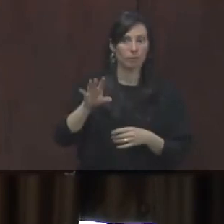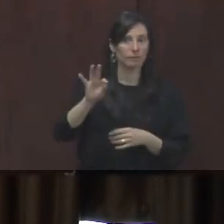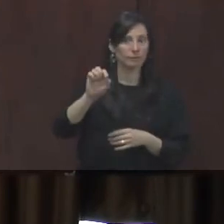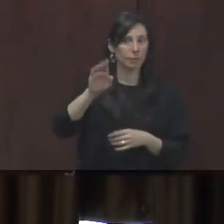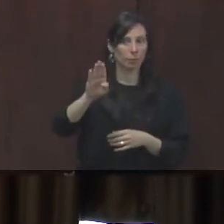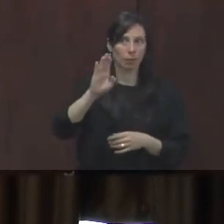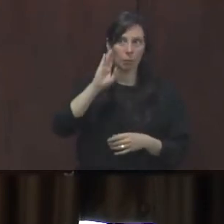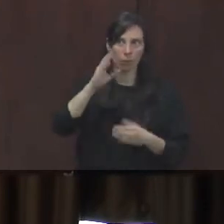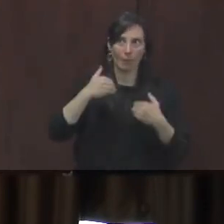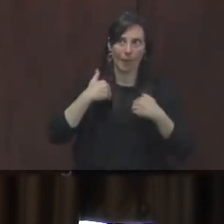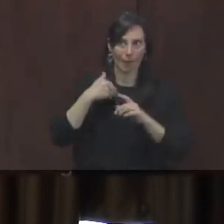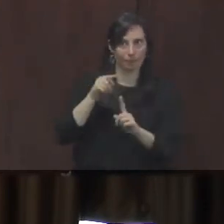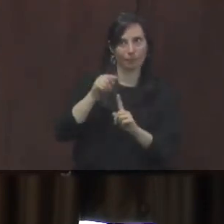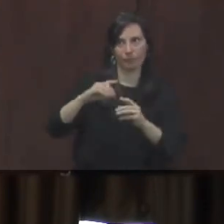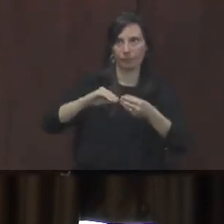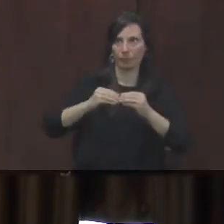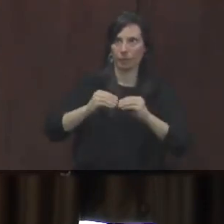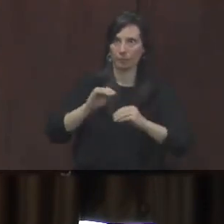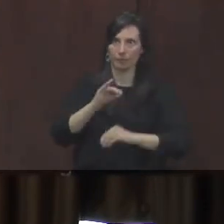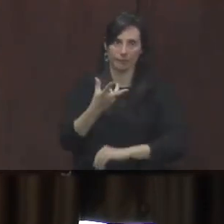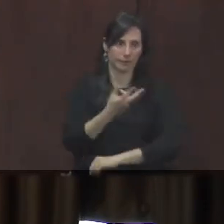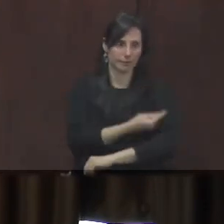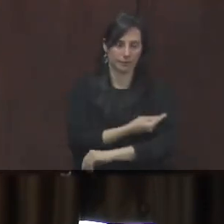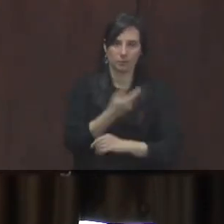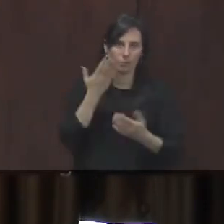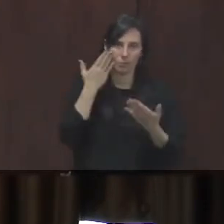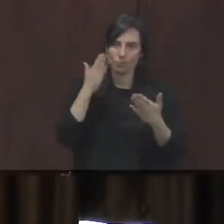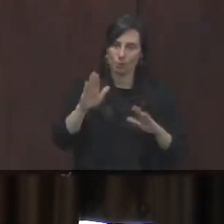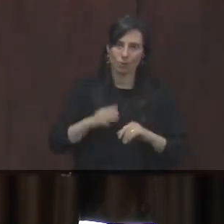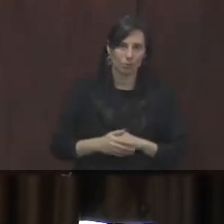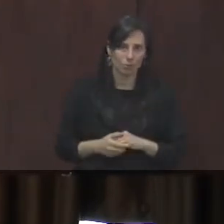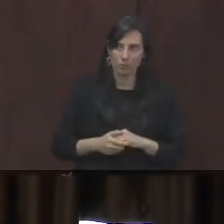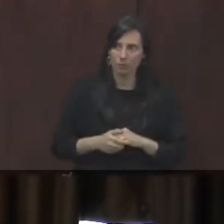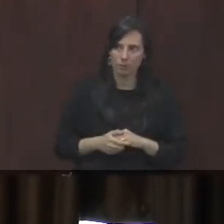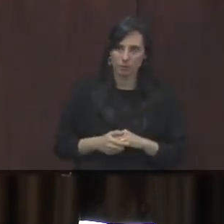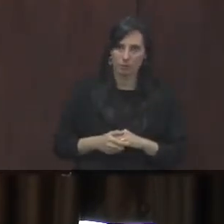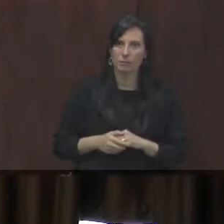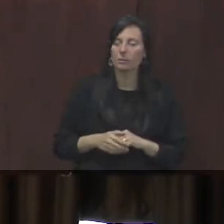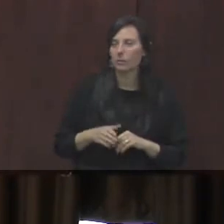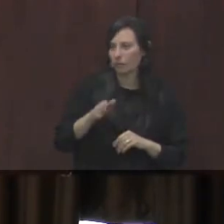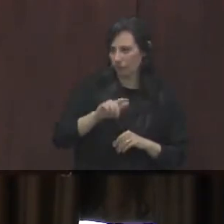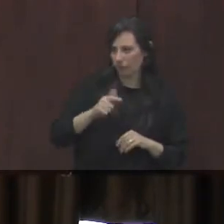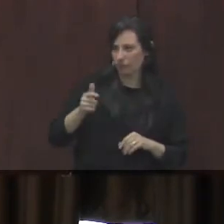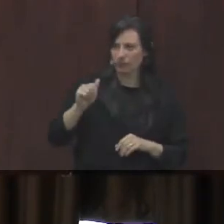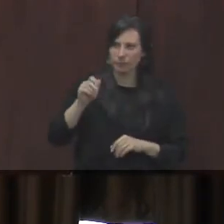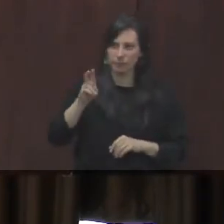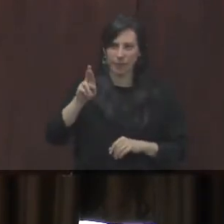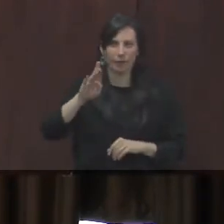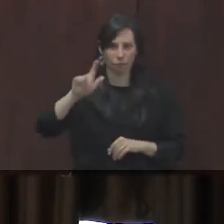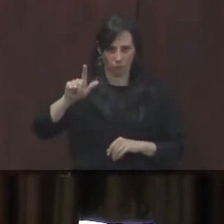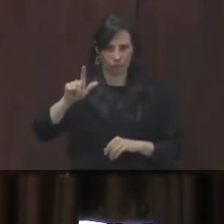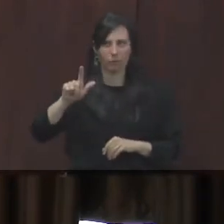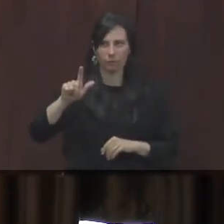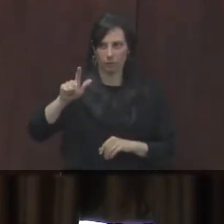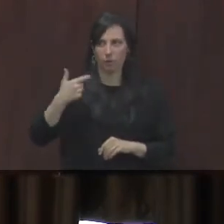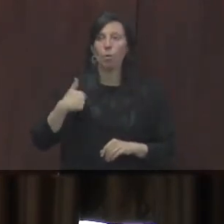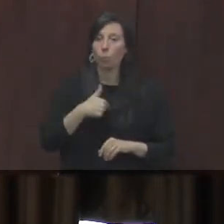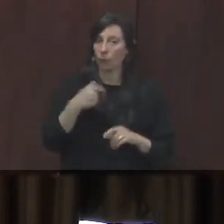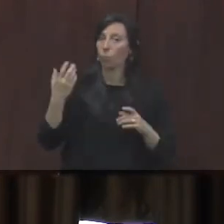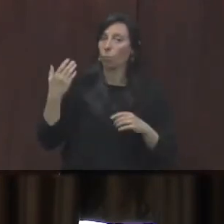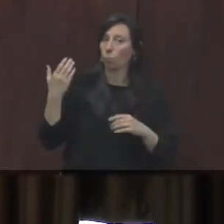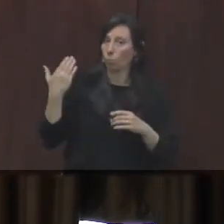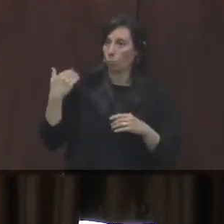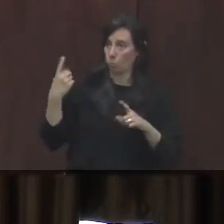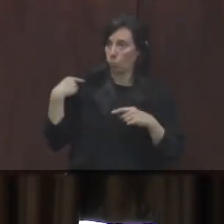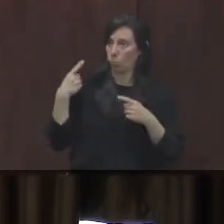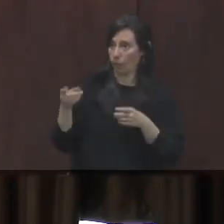this much right now. So can I ask Fletcher to also answer that a little bit, because we have been planning for the 2,000 per week. Right